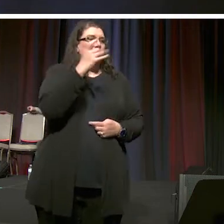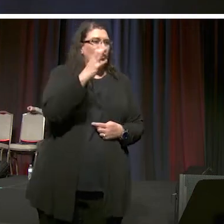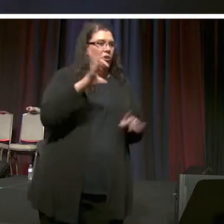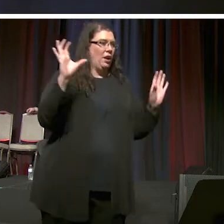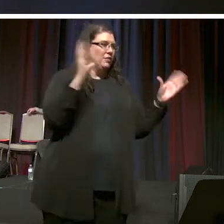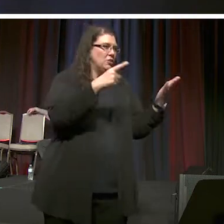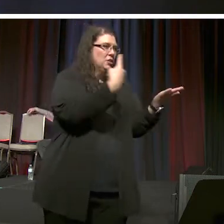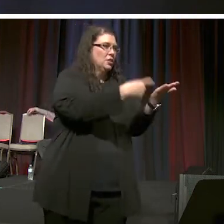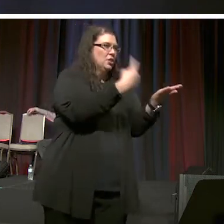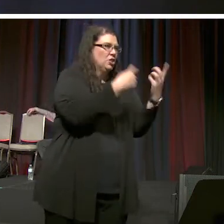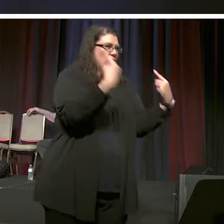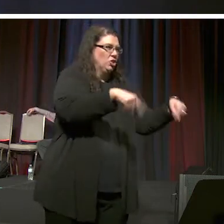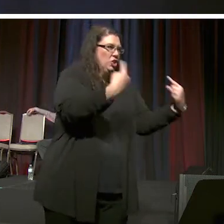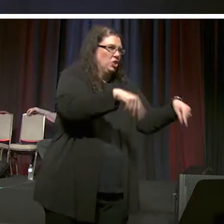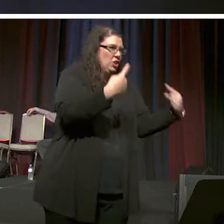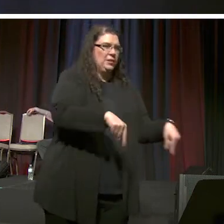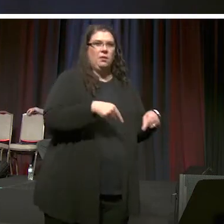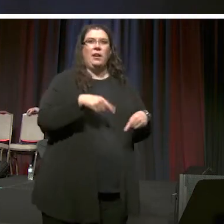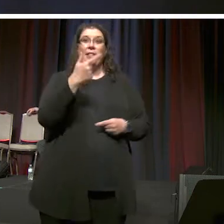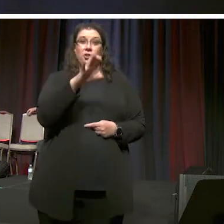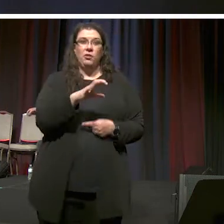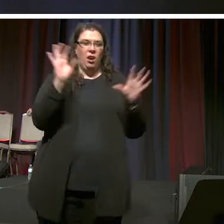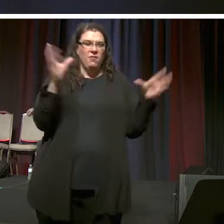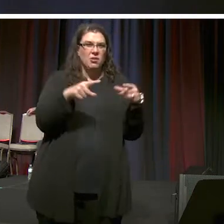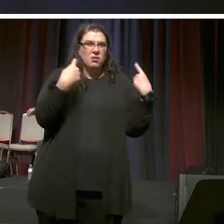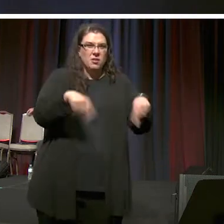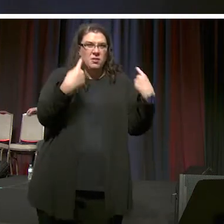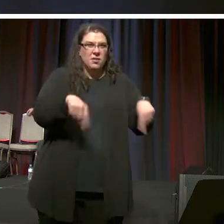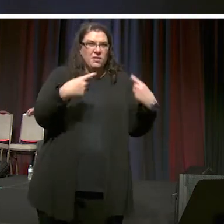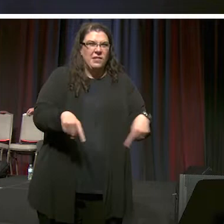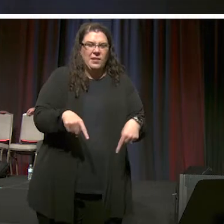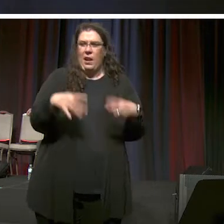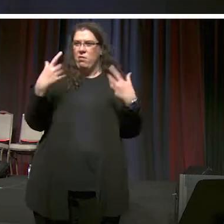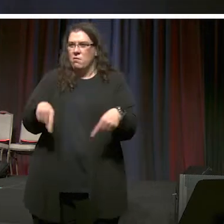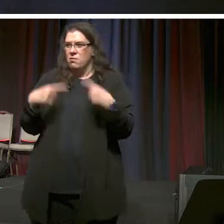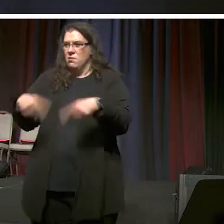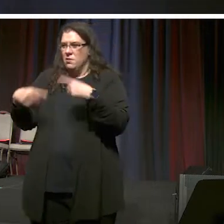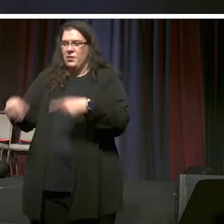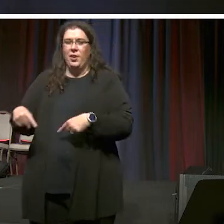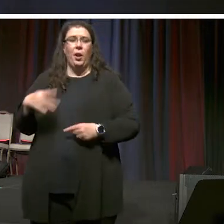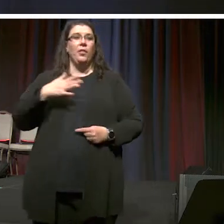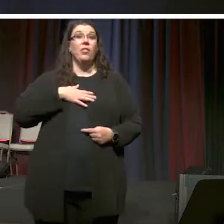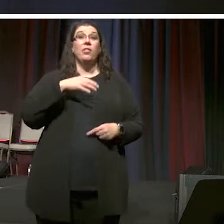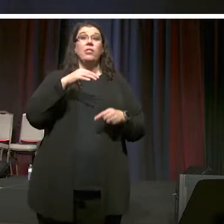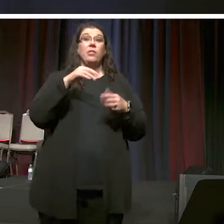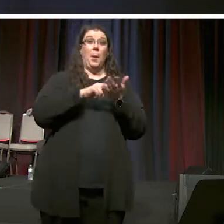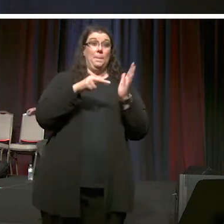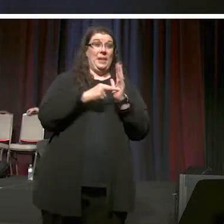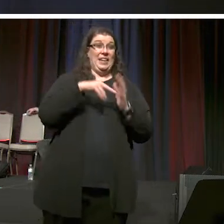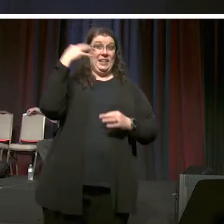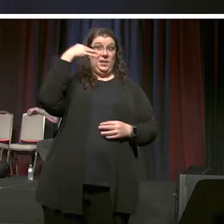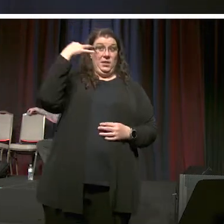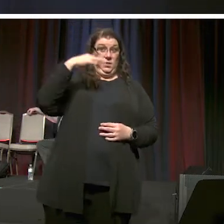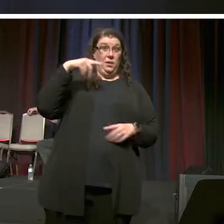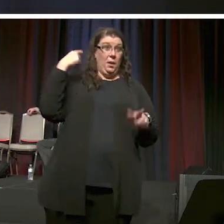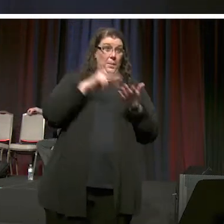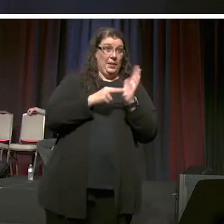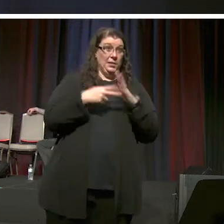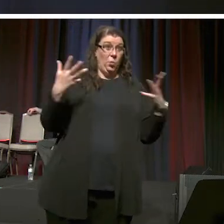this. I once read that insanity is defined as doing the same thing over and over again and expecting different